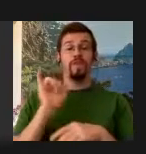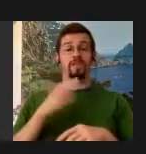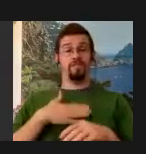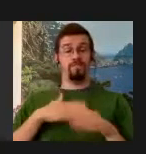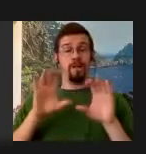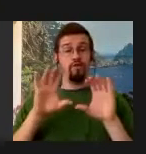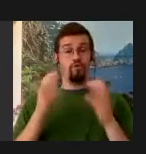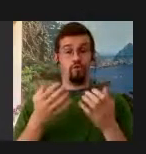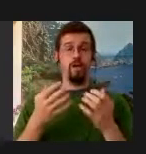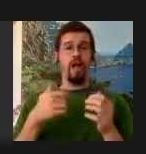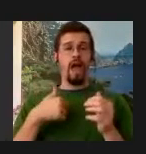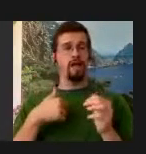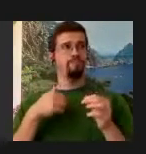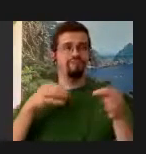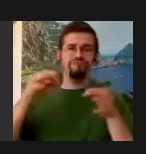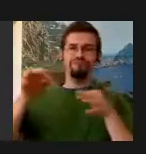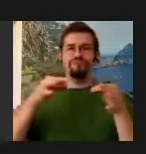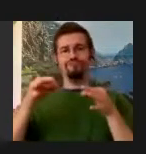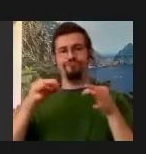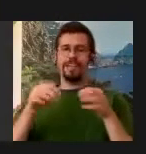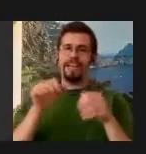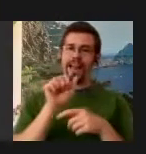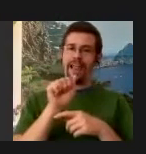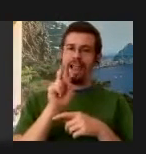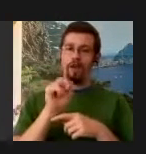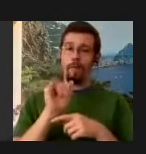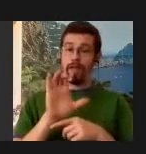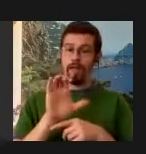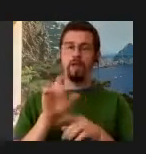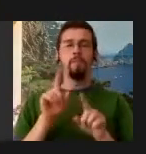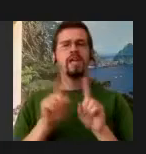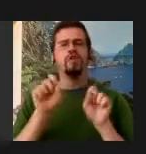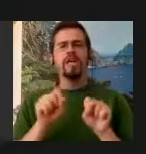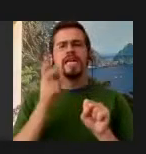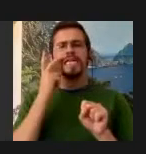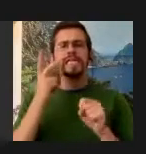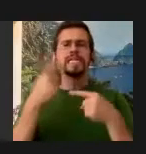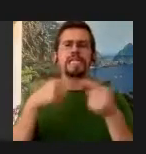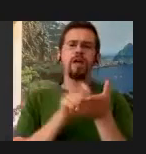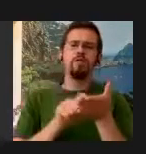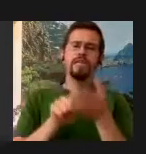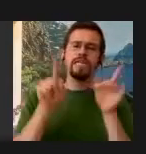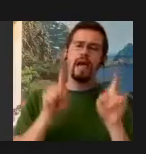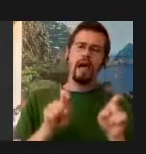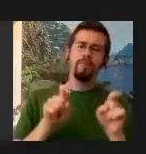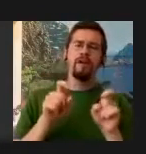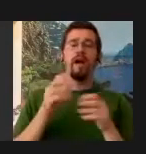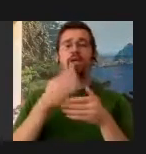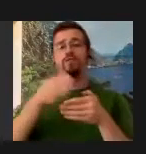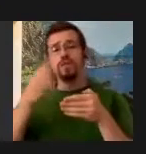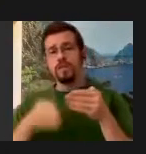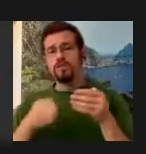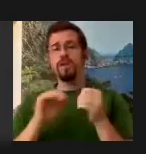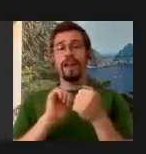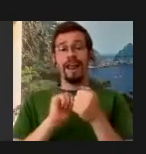written in Arabic. But you can see the SignWriting exams and the SignWriting results and how these